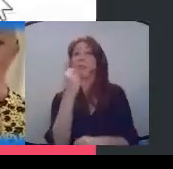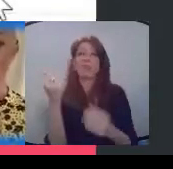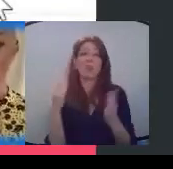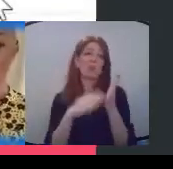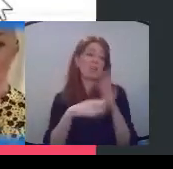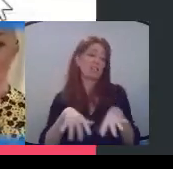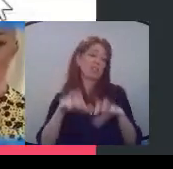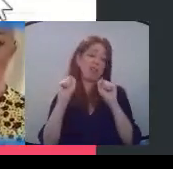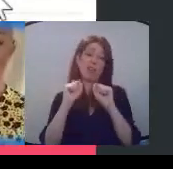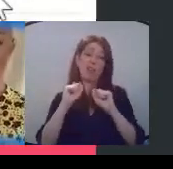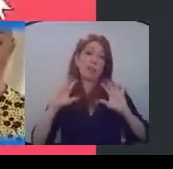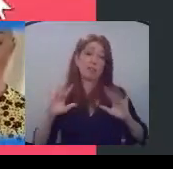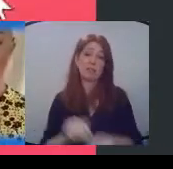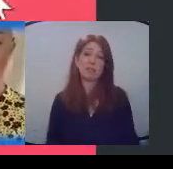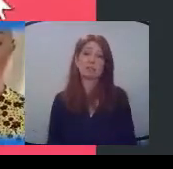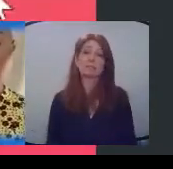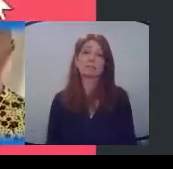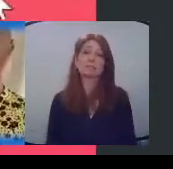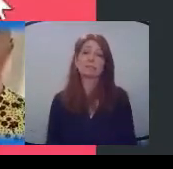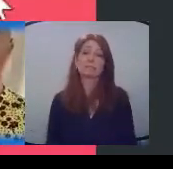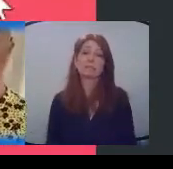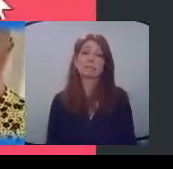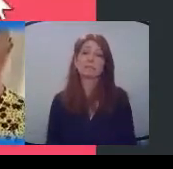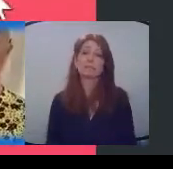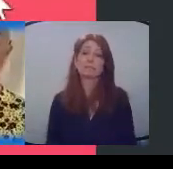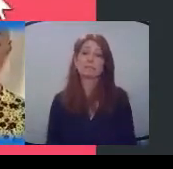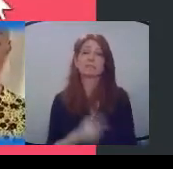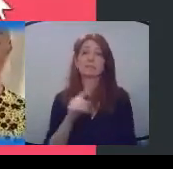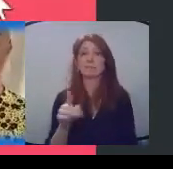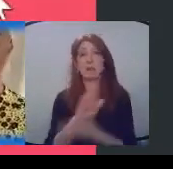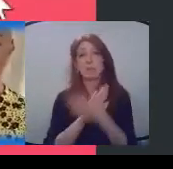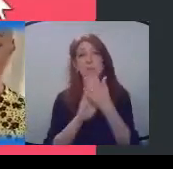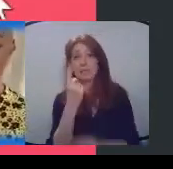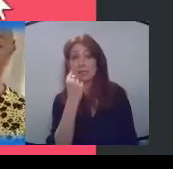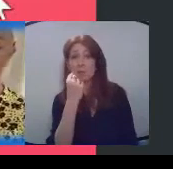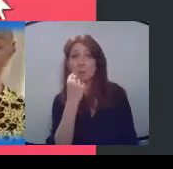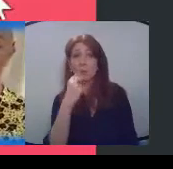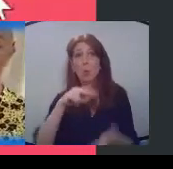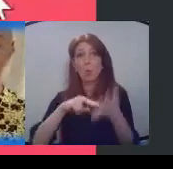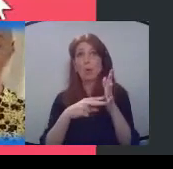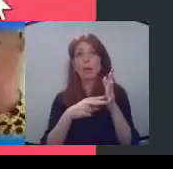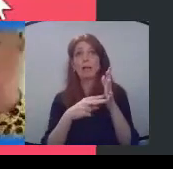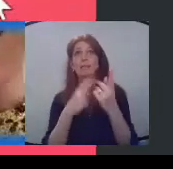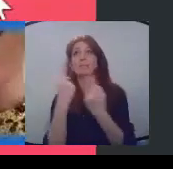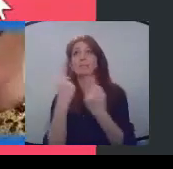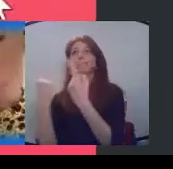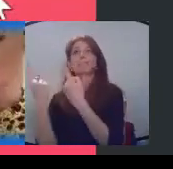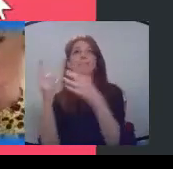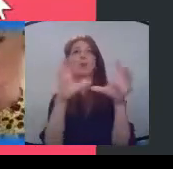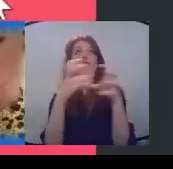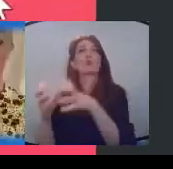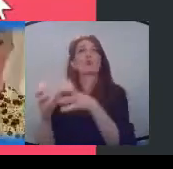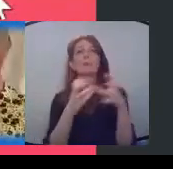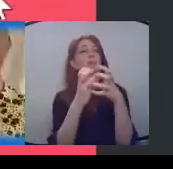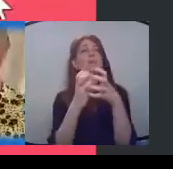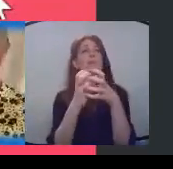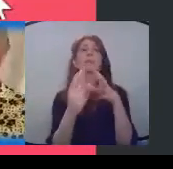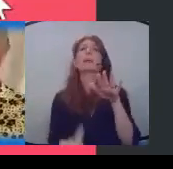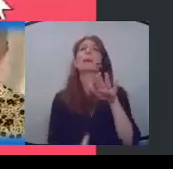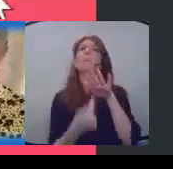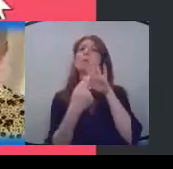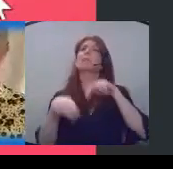going. Next, please. So it allows you then to organize your members into subgroups. This is especially important if you manage big